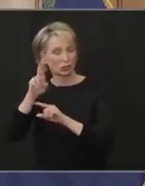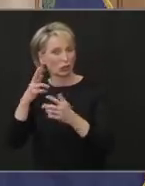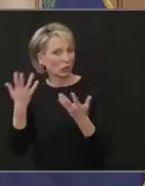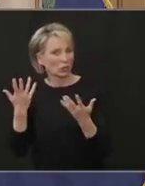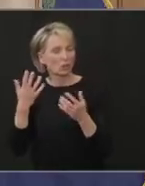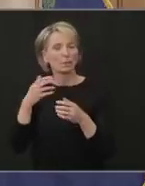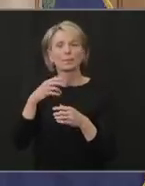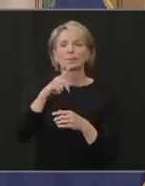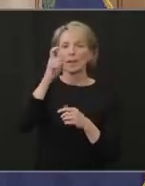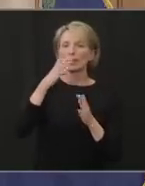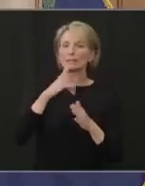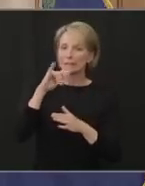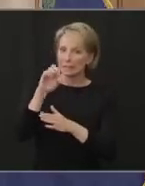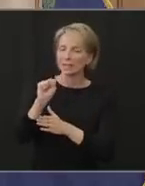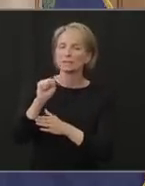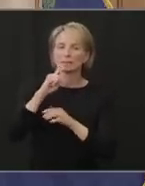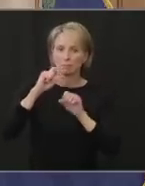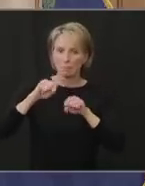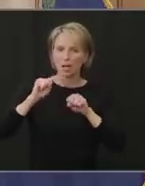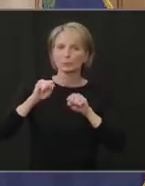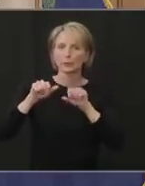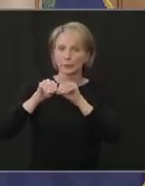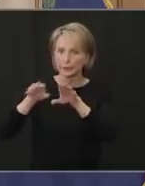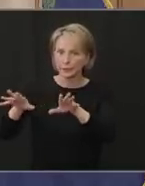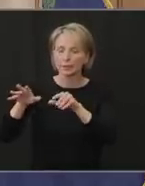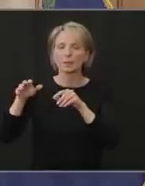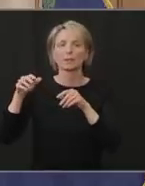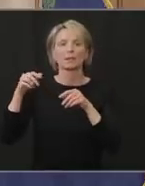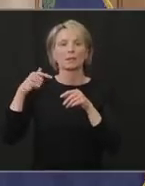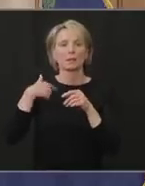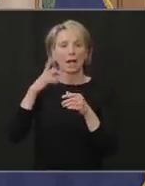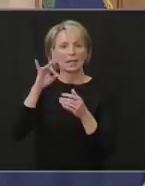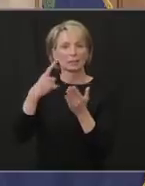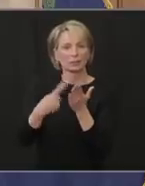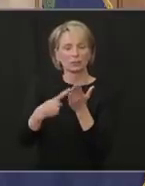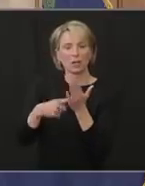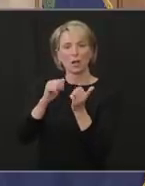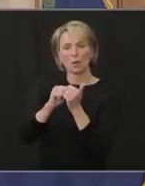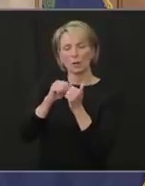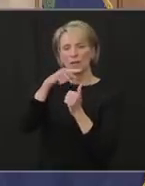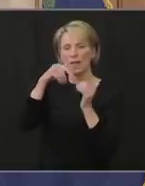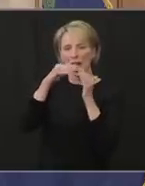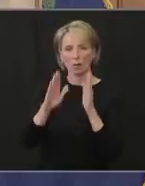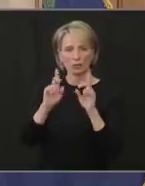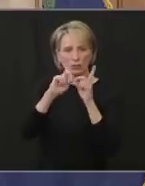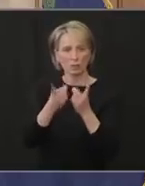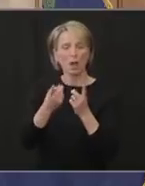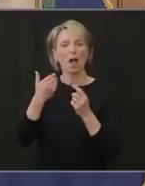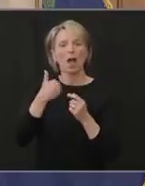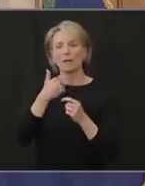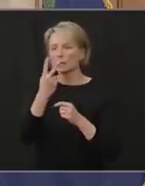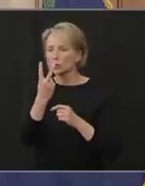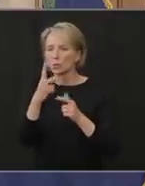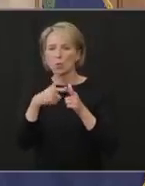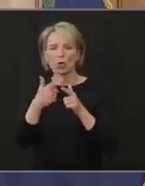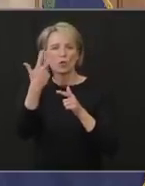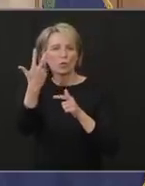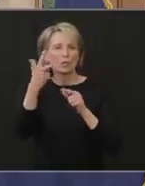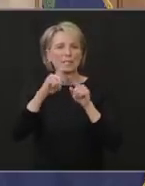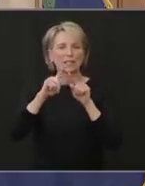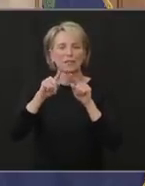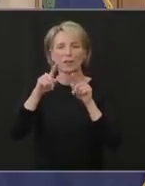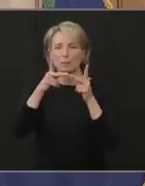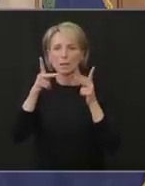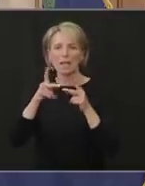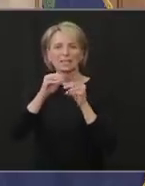of transmission. We are opening up, talk to Celia over in housing. We got 2 or 3 locations spread across different cities. So those